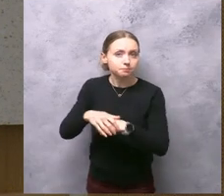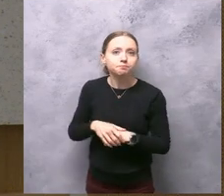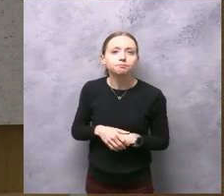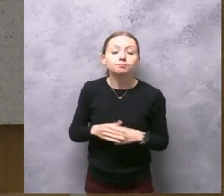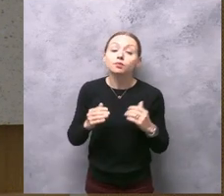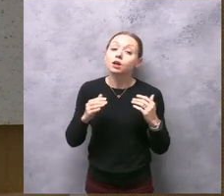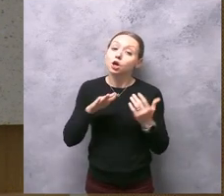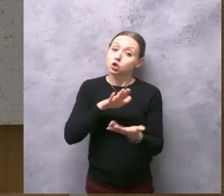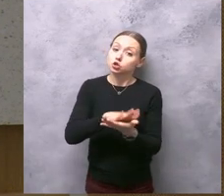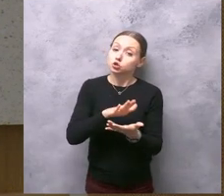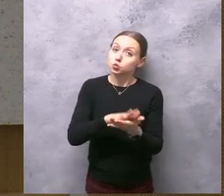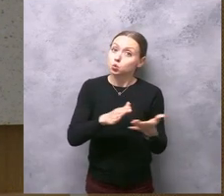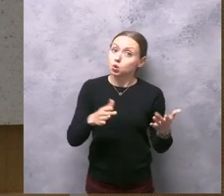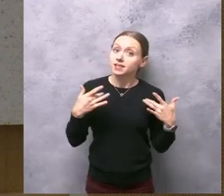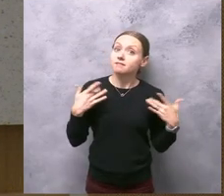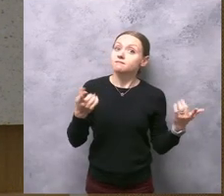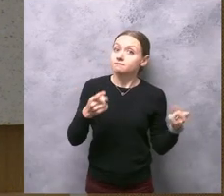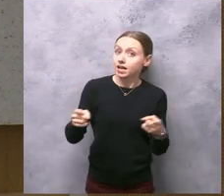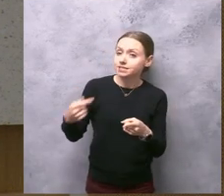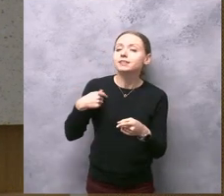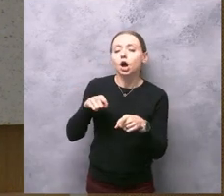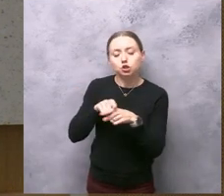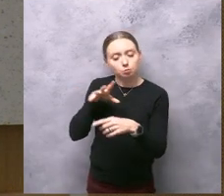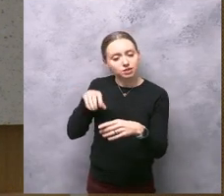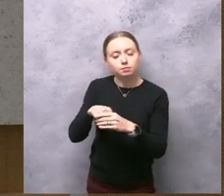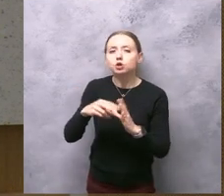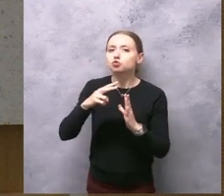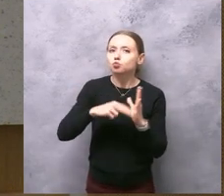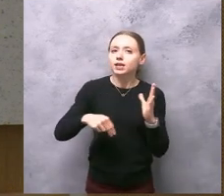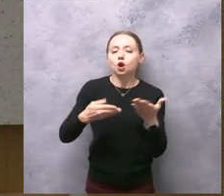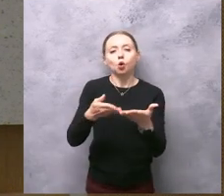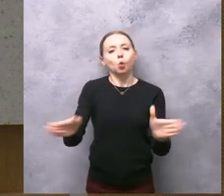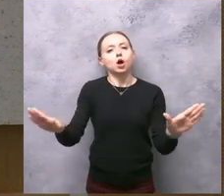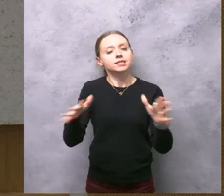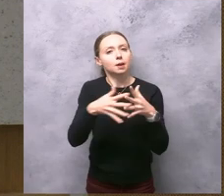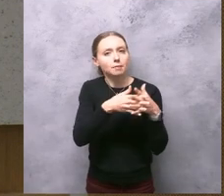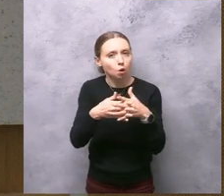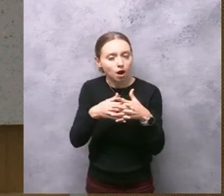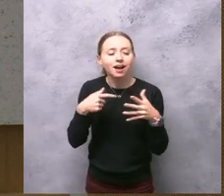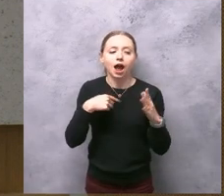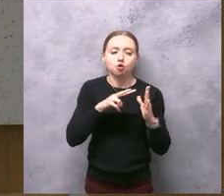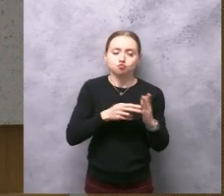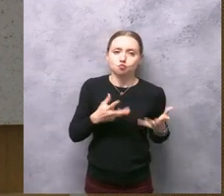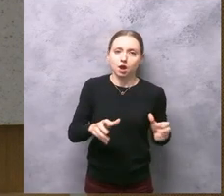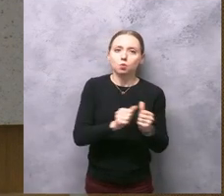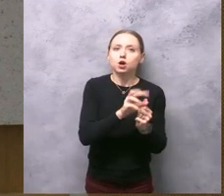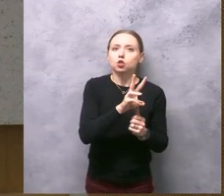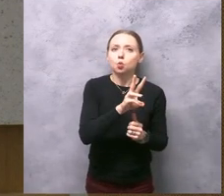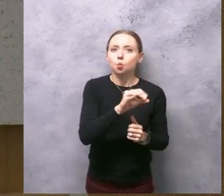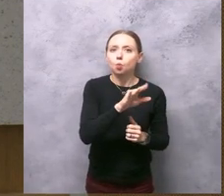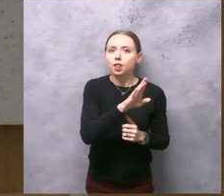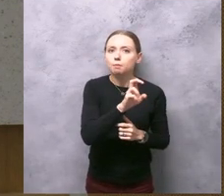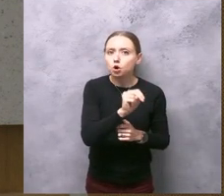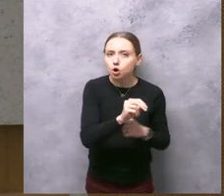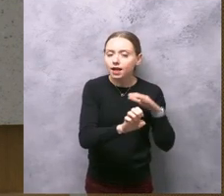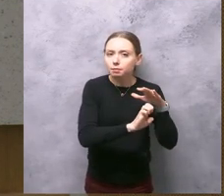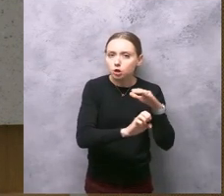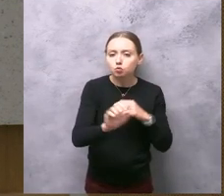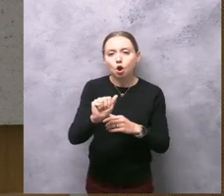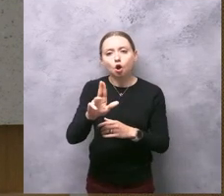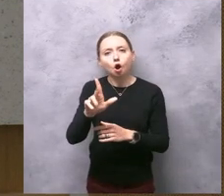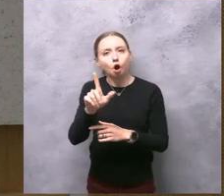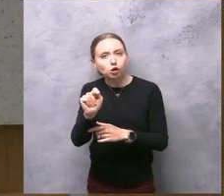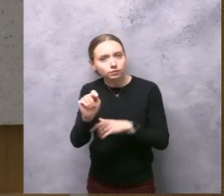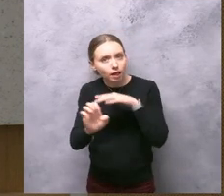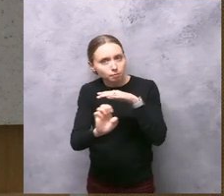events, I also participate in Read Across America. I was able to read with Wilburn Elementary, Alt Elementary, and one of the